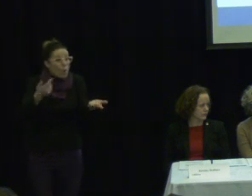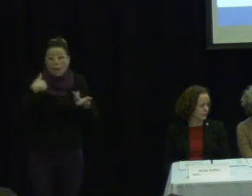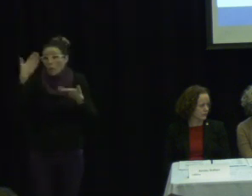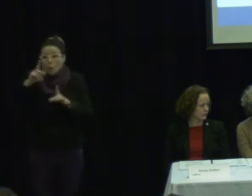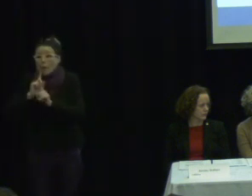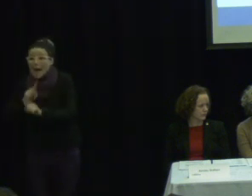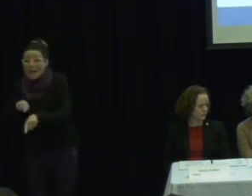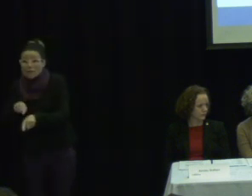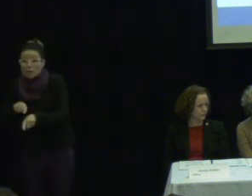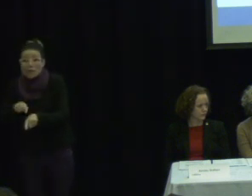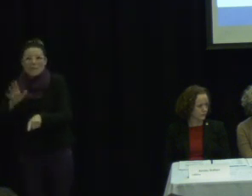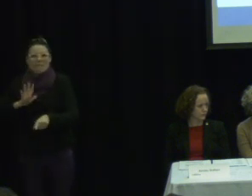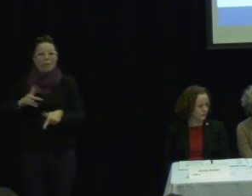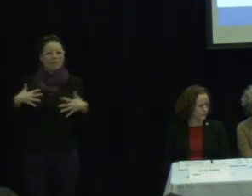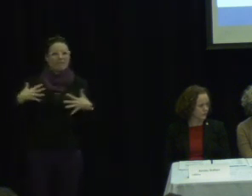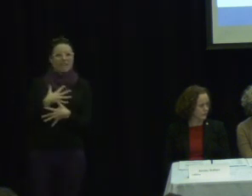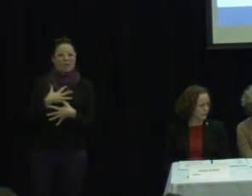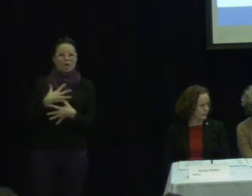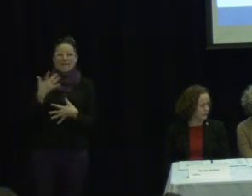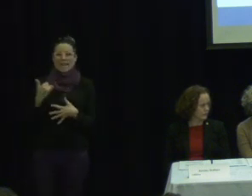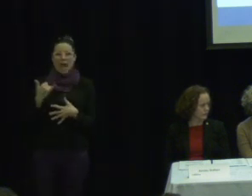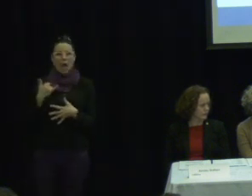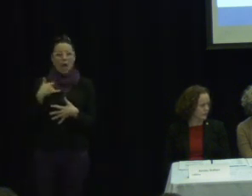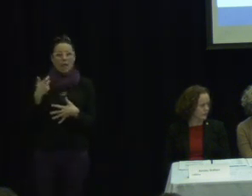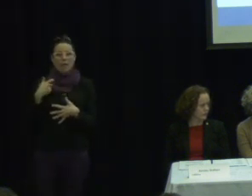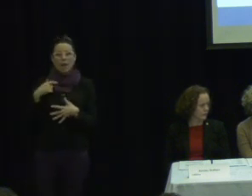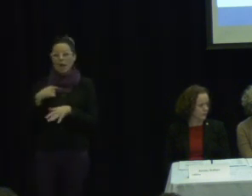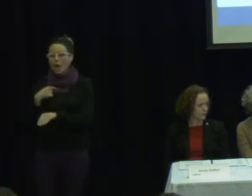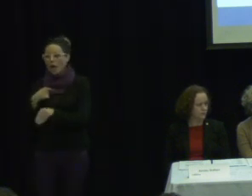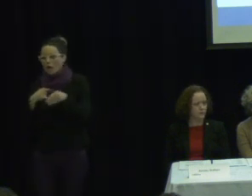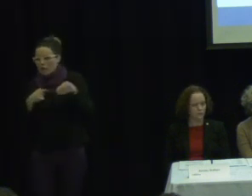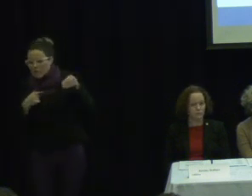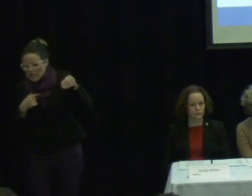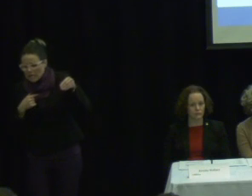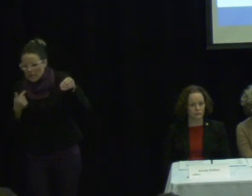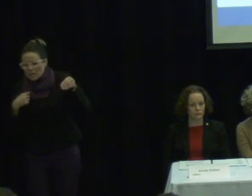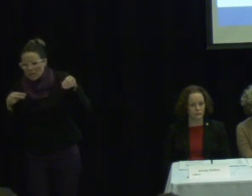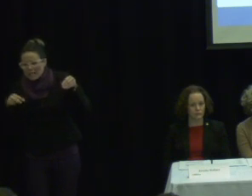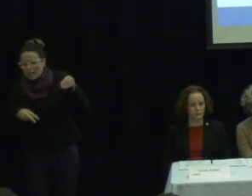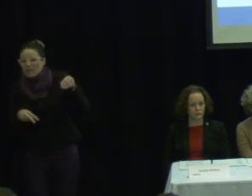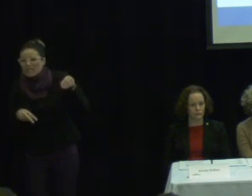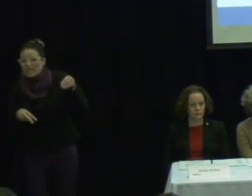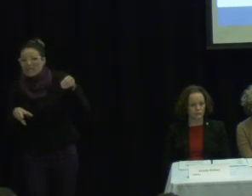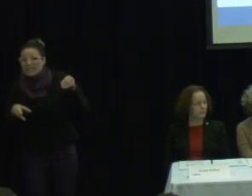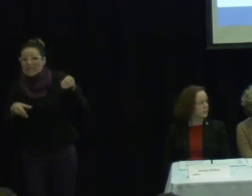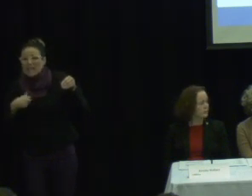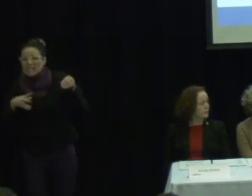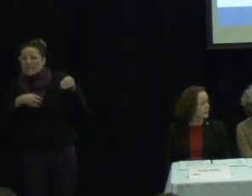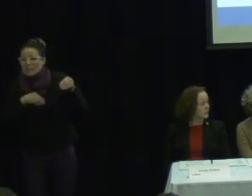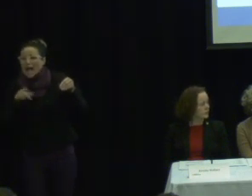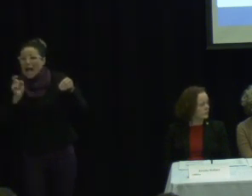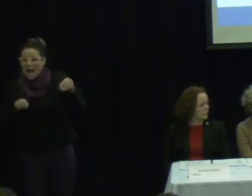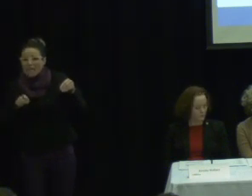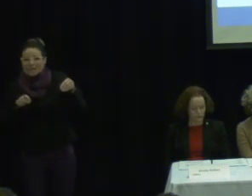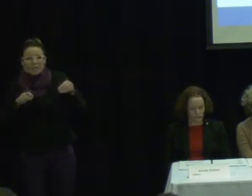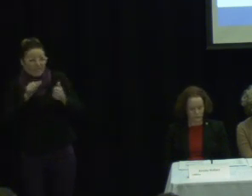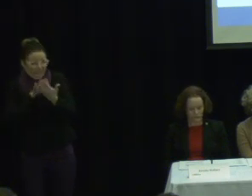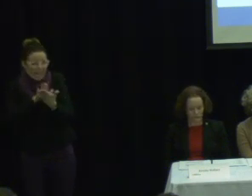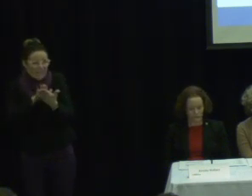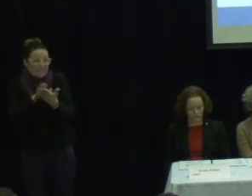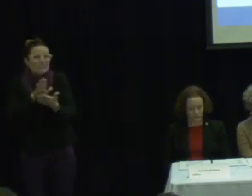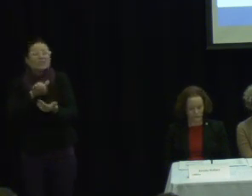things. Now we're lifting up the rug on that. A little messy, it's okay, because we're working towards something. We'll talk about the details of that in just a